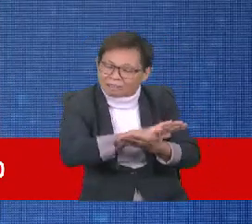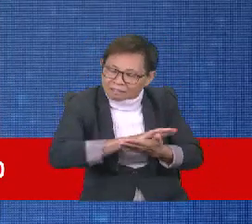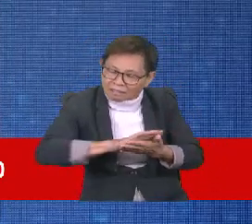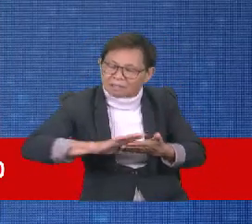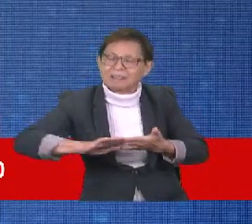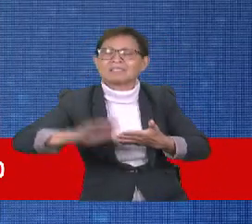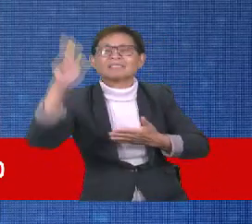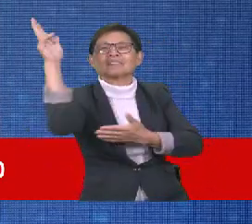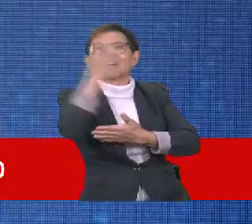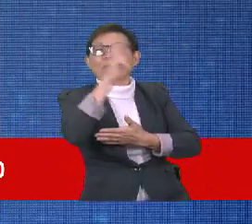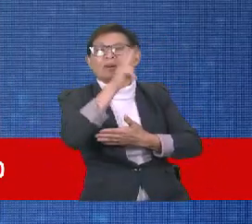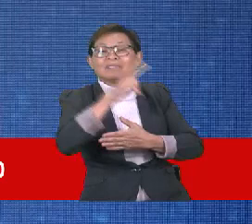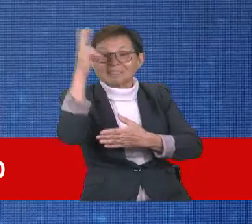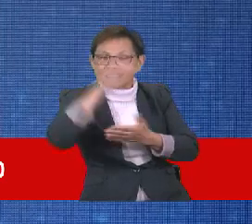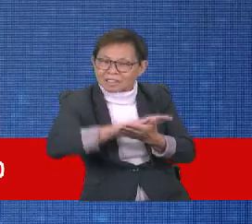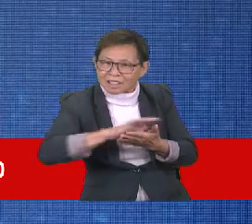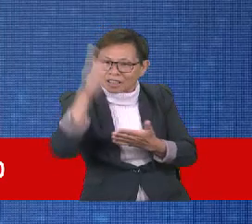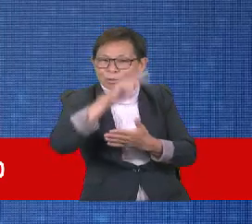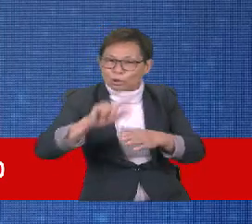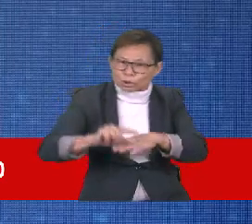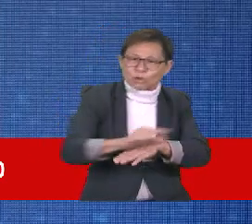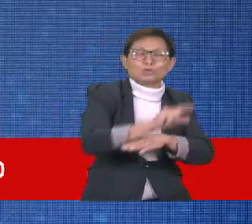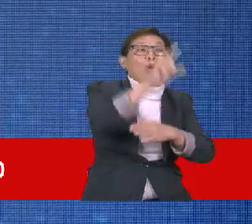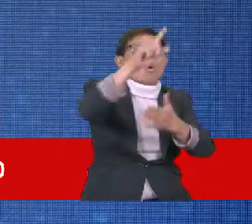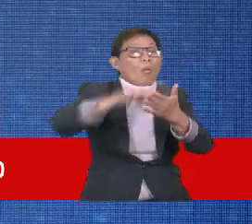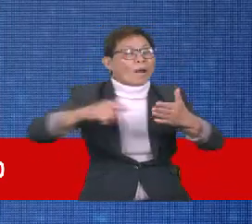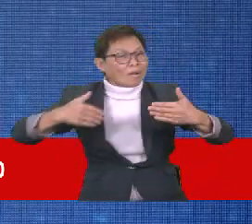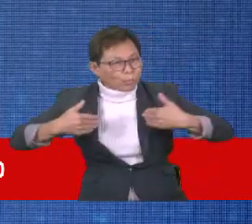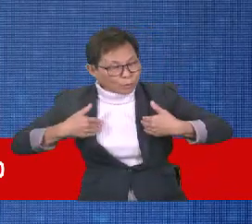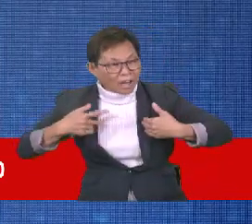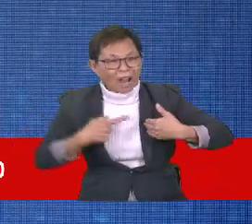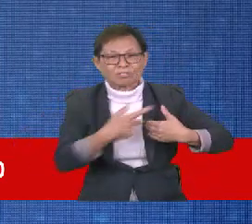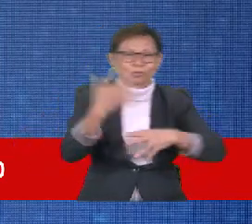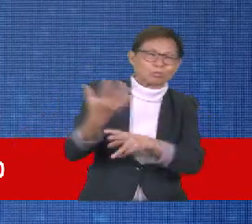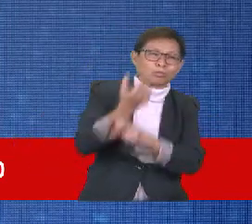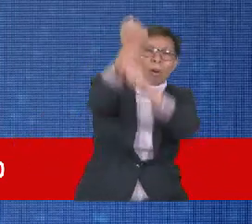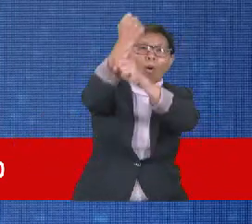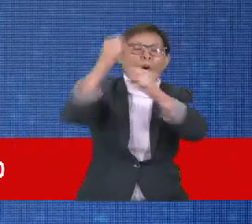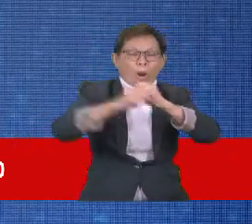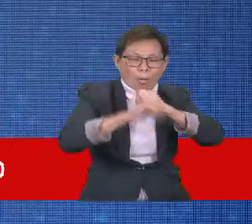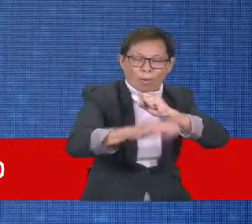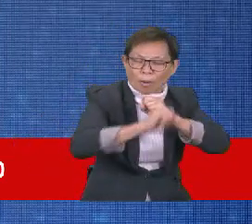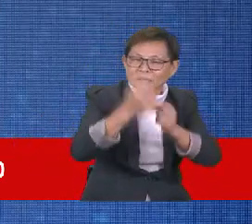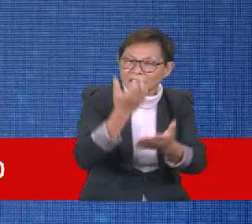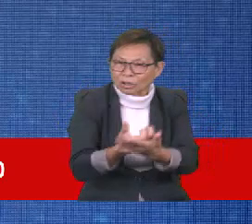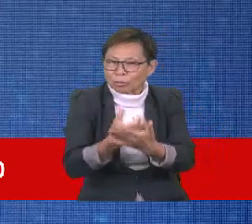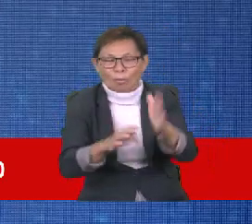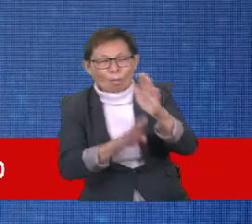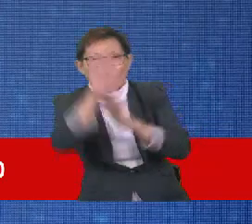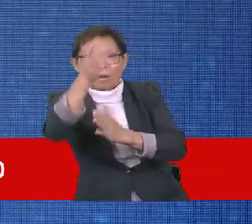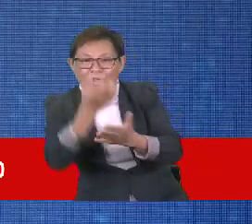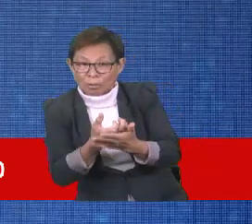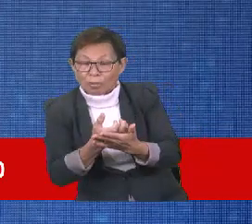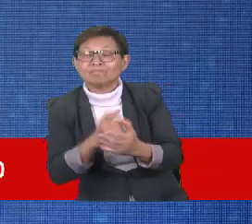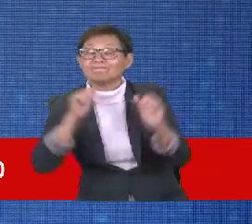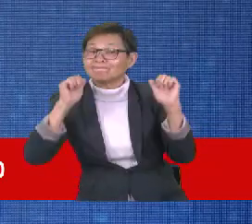government that will use resources to champion, to promote the economy, propel the economy, yes, but